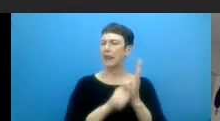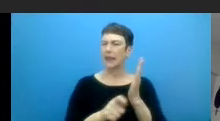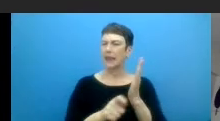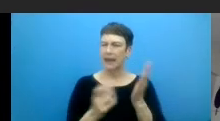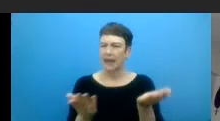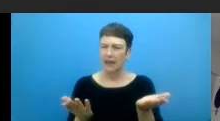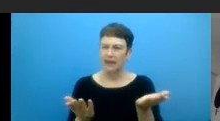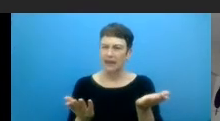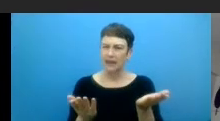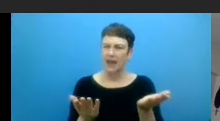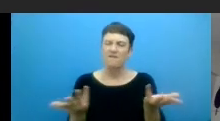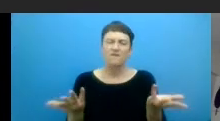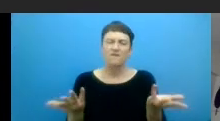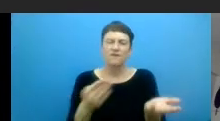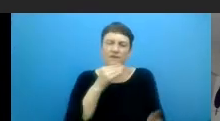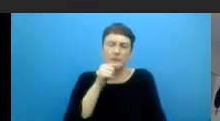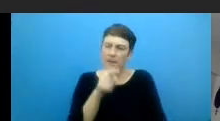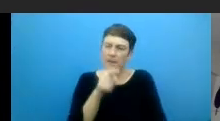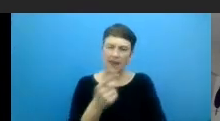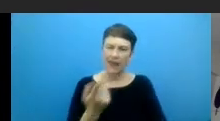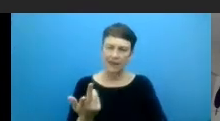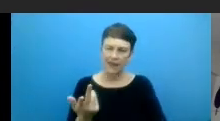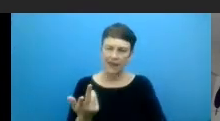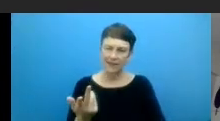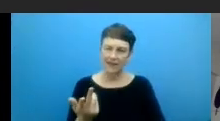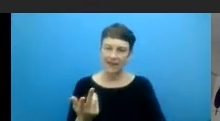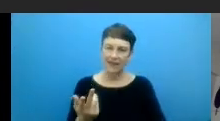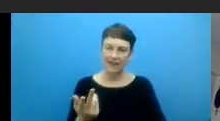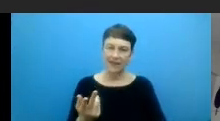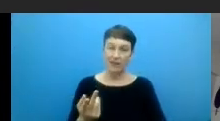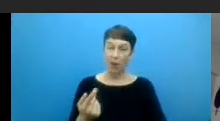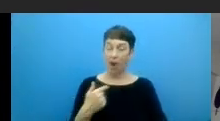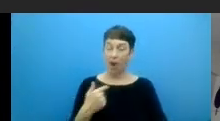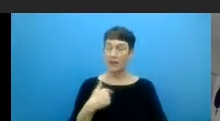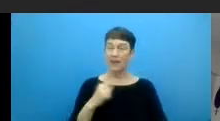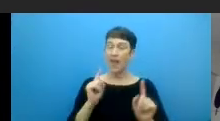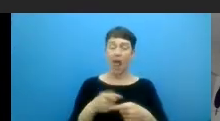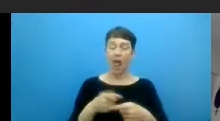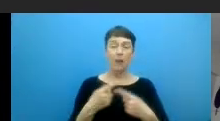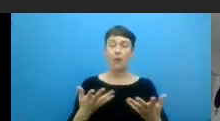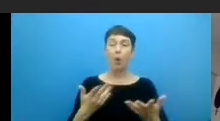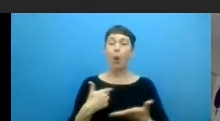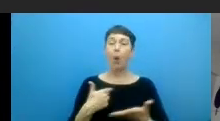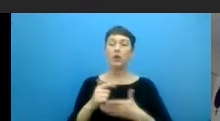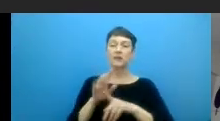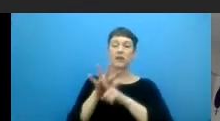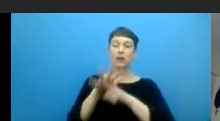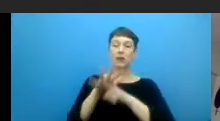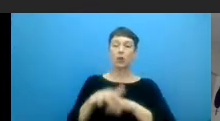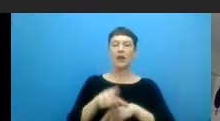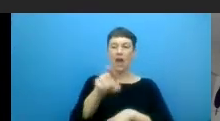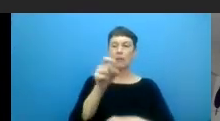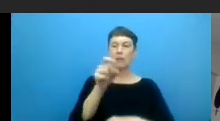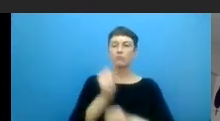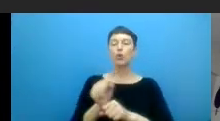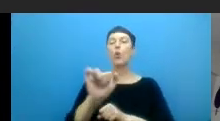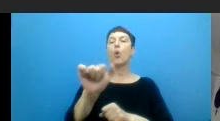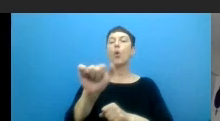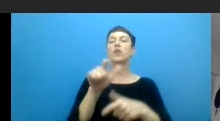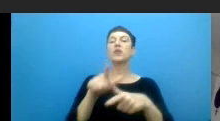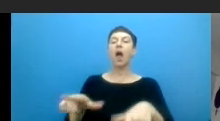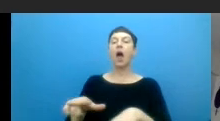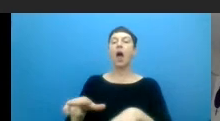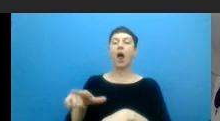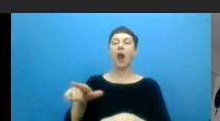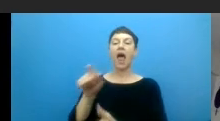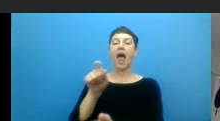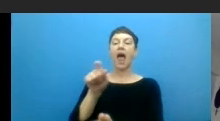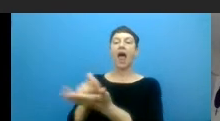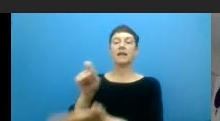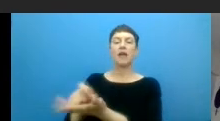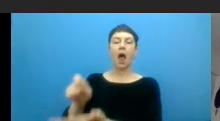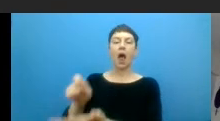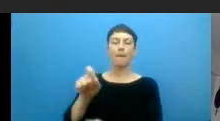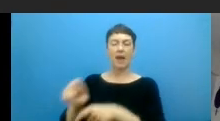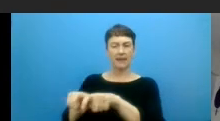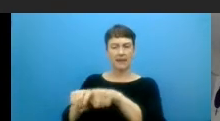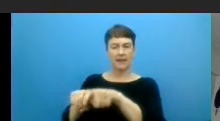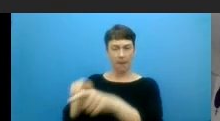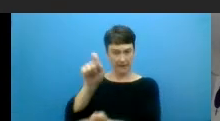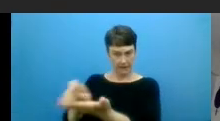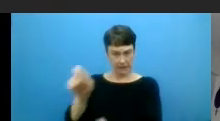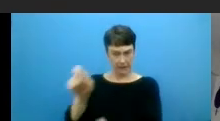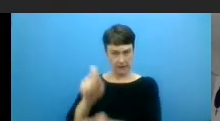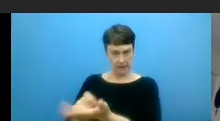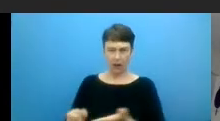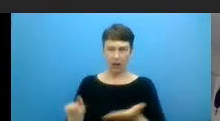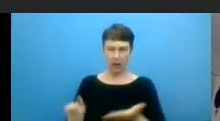that we are not just merely imposing something subjective on our, or very personal and